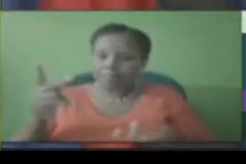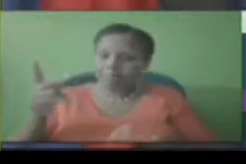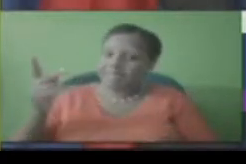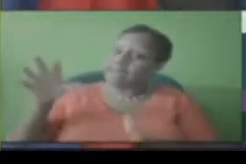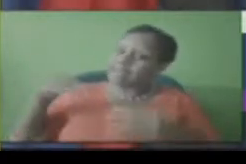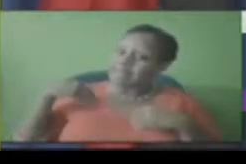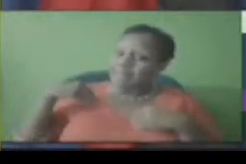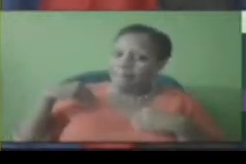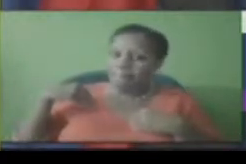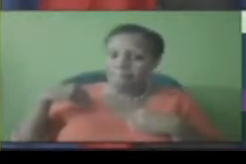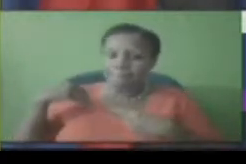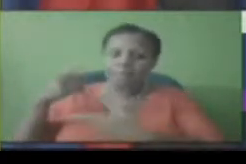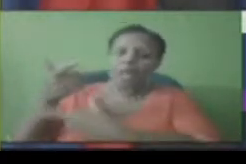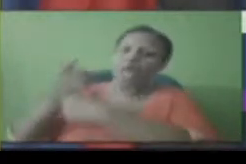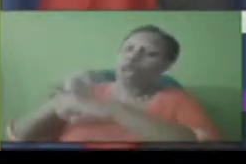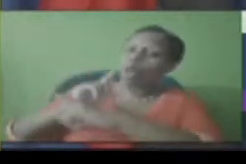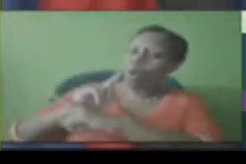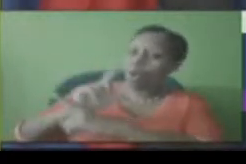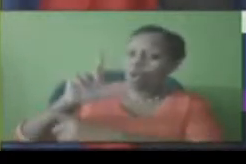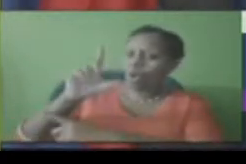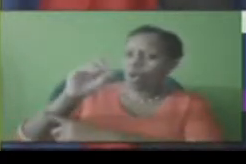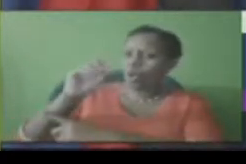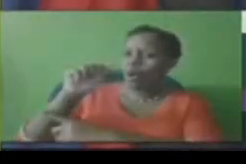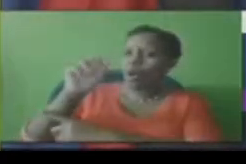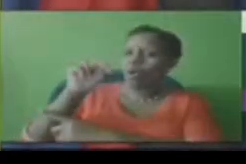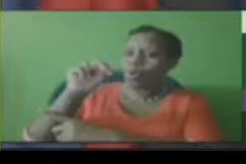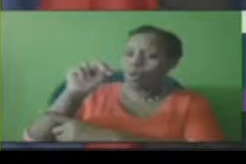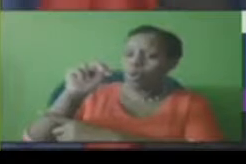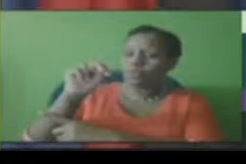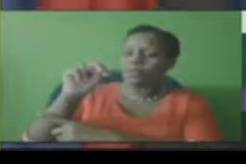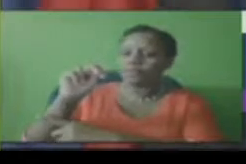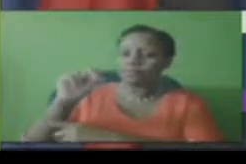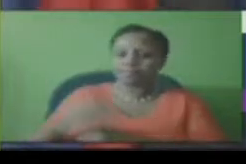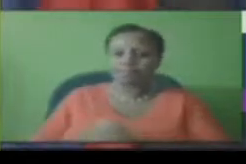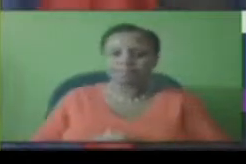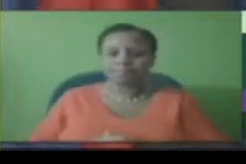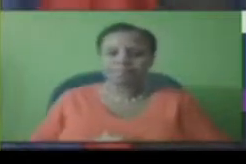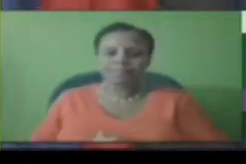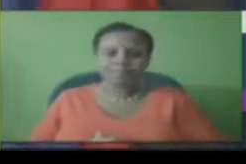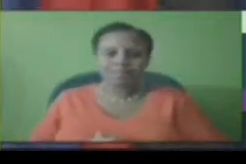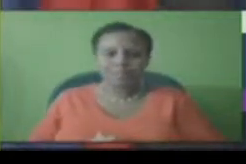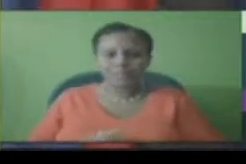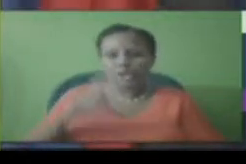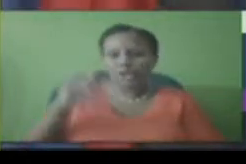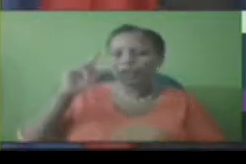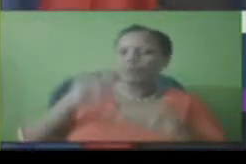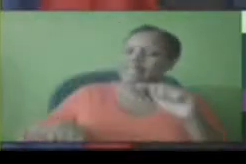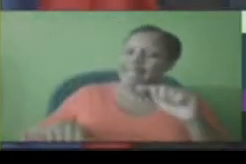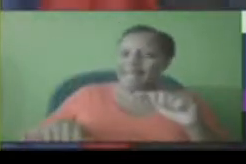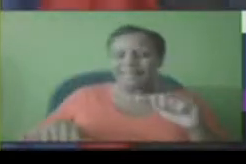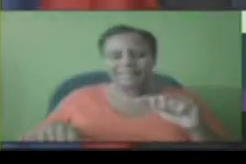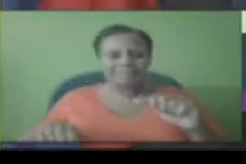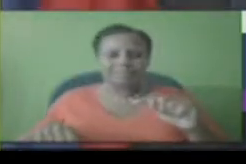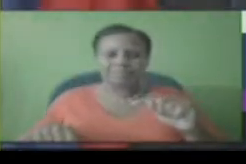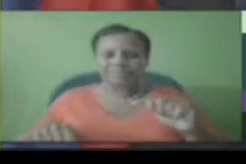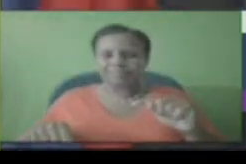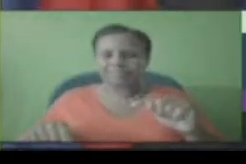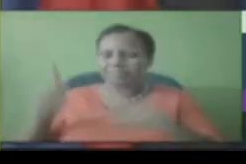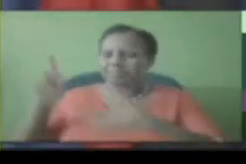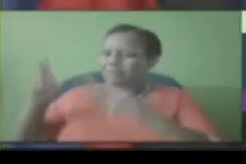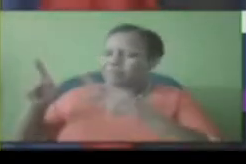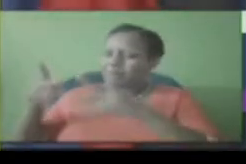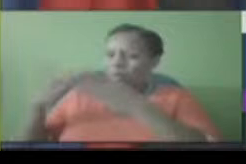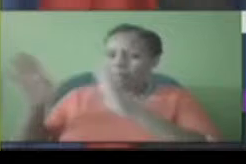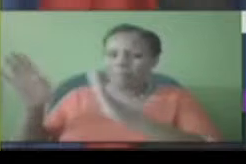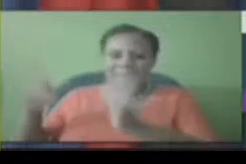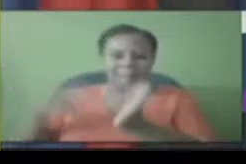qualifications. You can't just give away taxpayer money to everybody who wants it. What we have found, and I want to touch on a point here. You